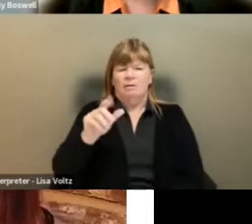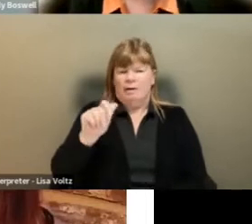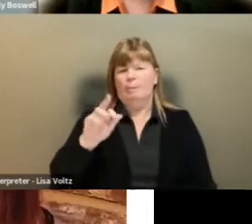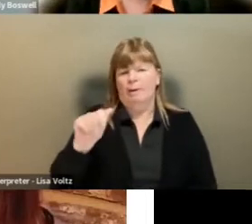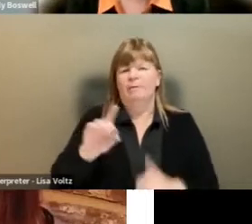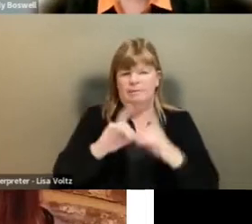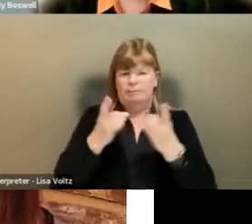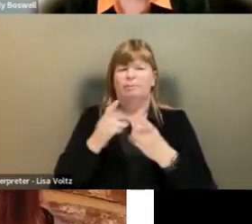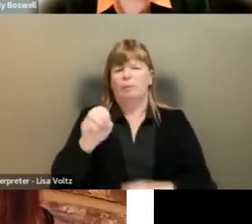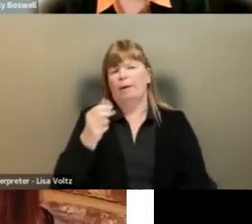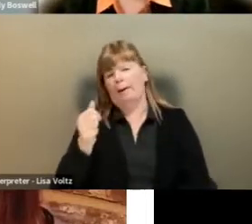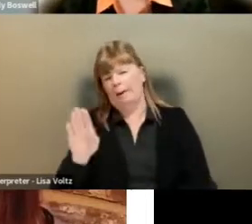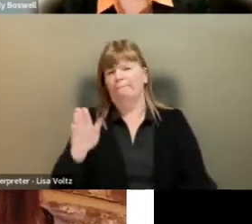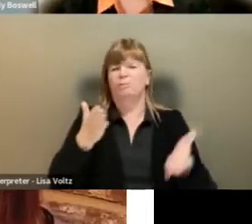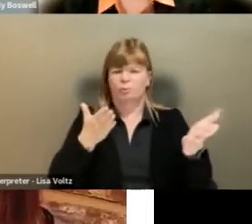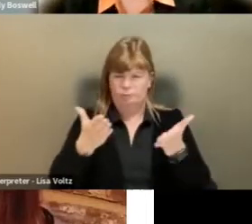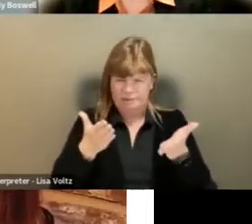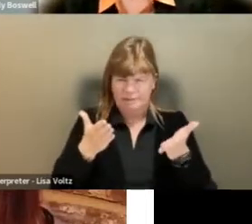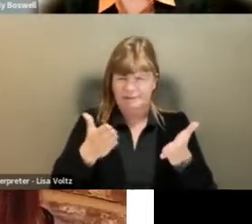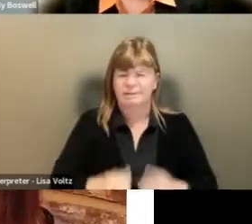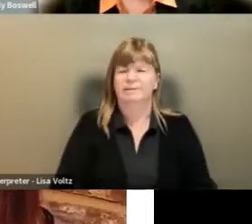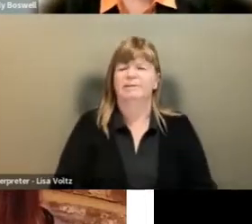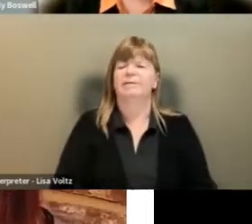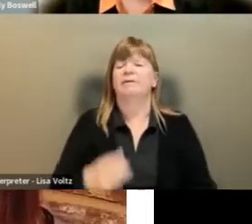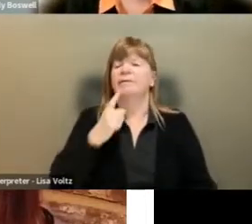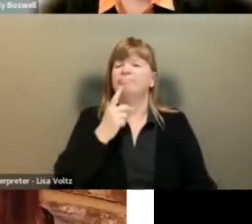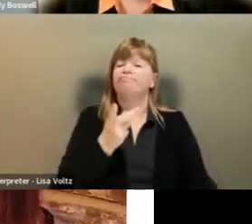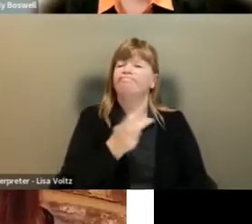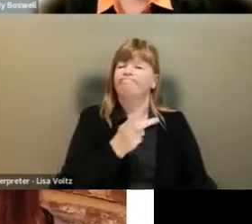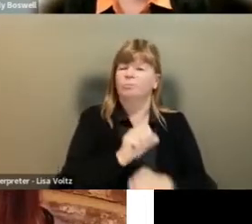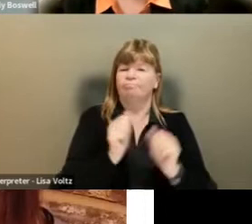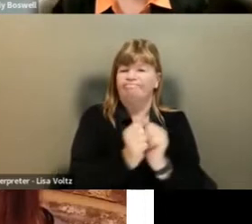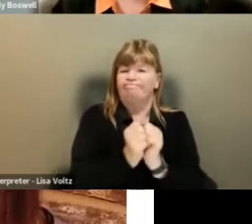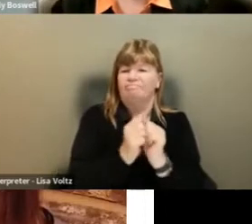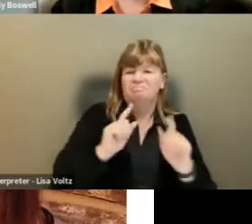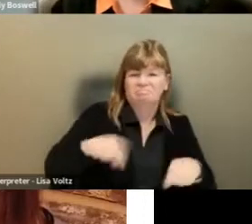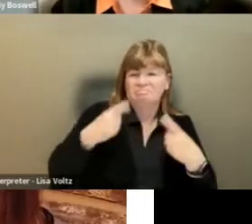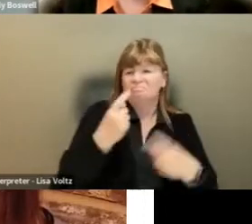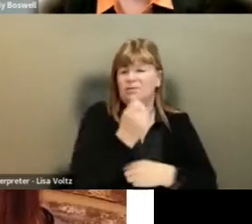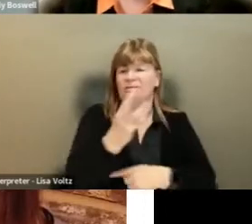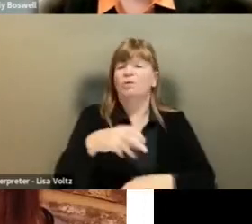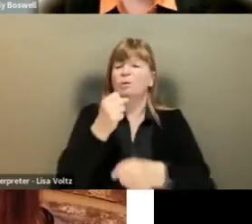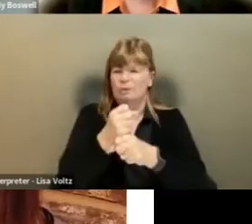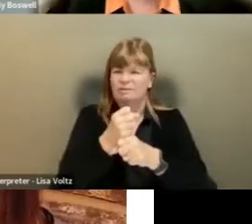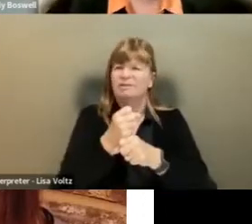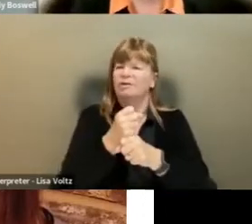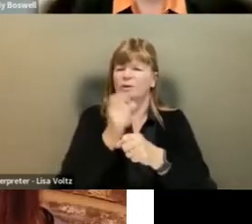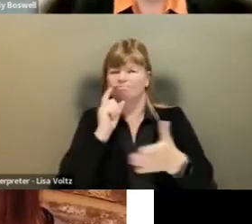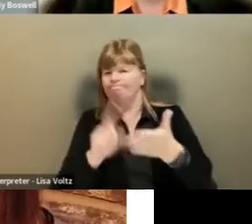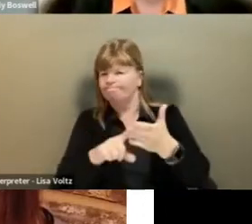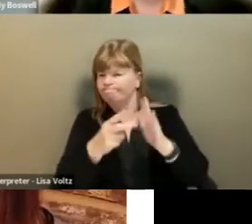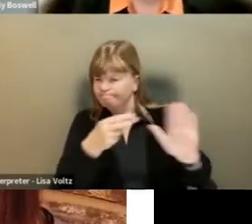Department of Rehabilitation Services, who have been working together for the last few years on identification